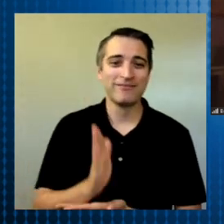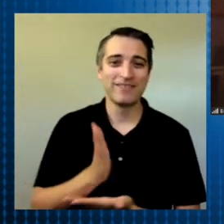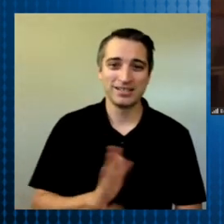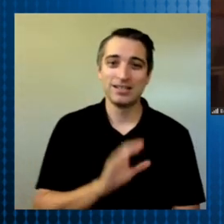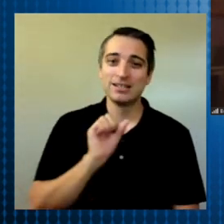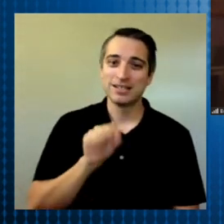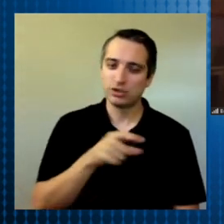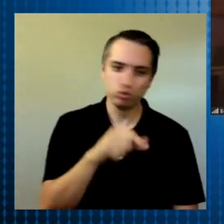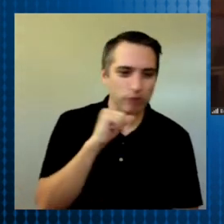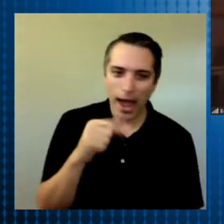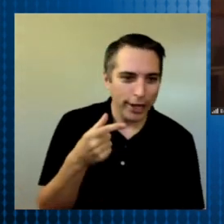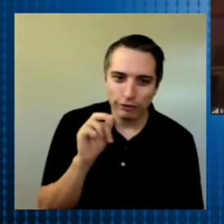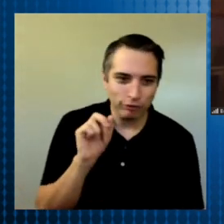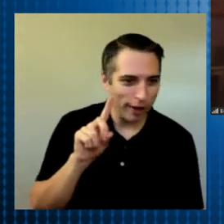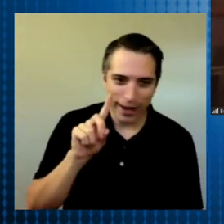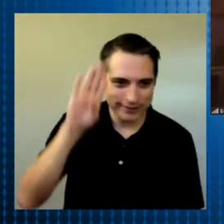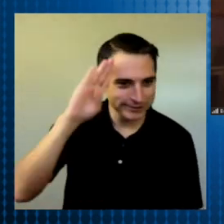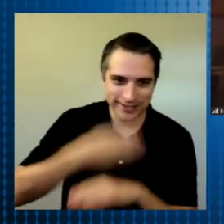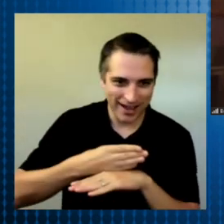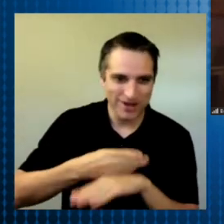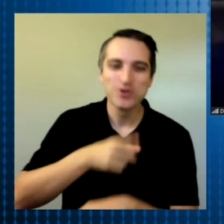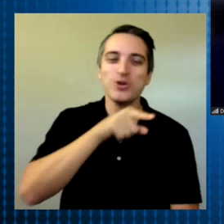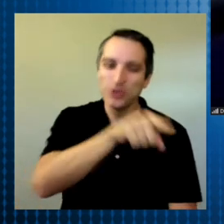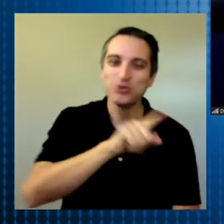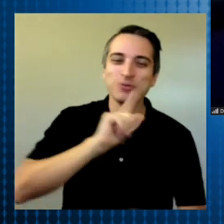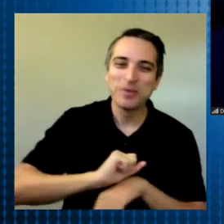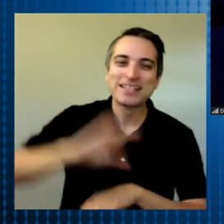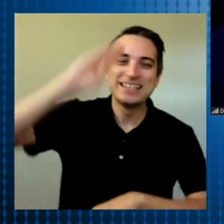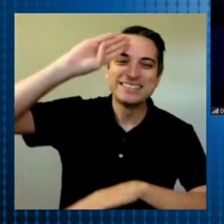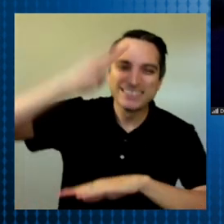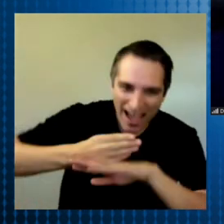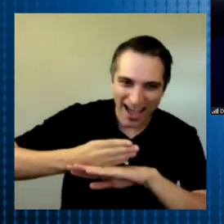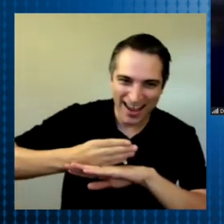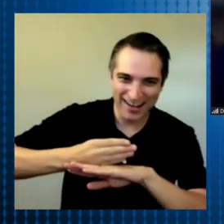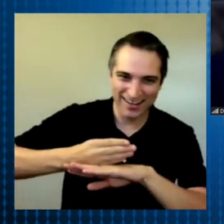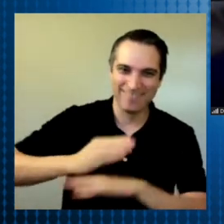not a grandson. You are a son of Mott Community College.